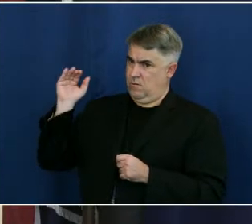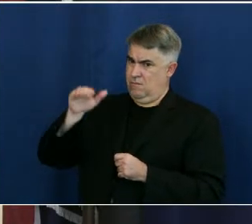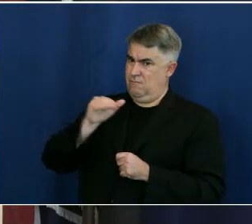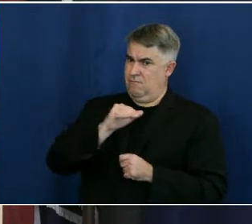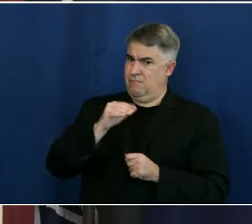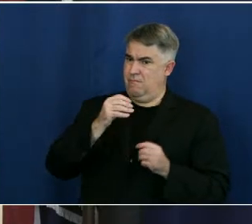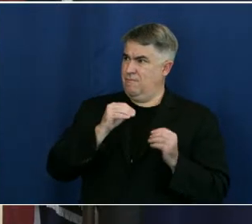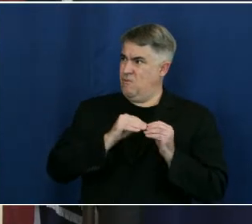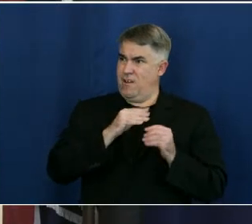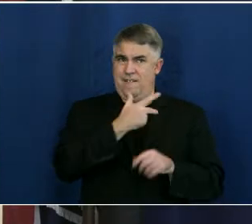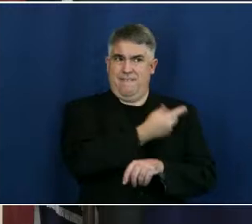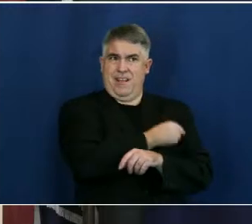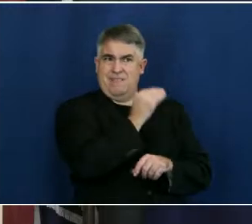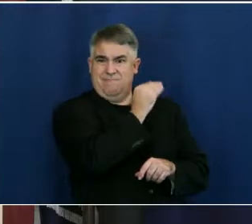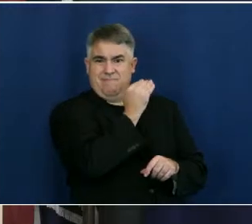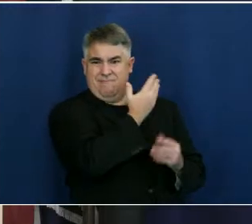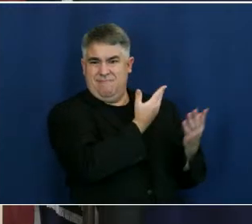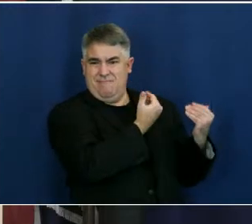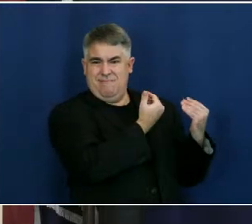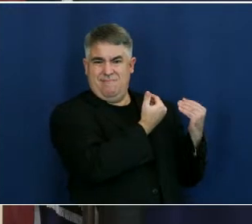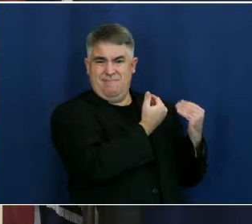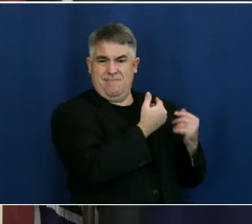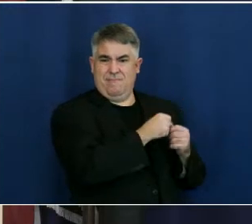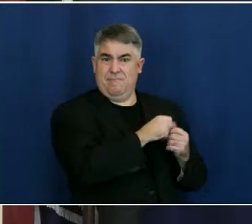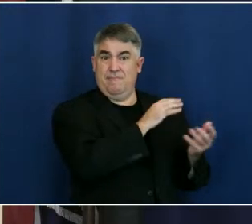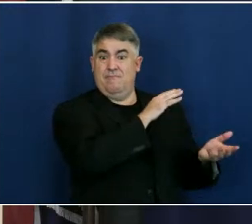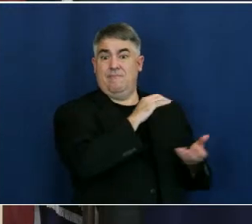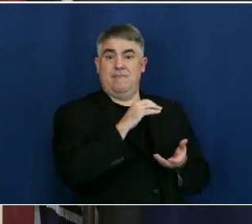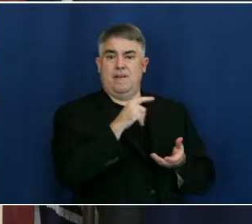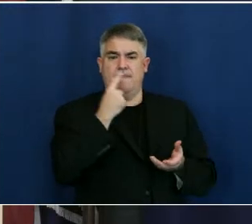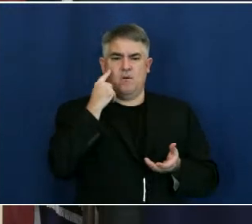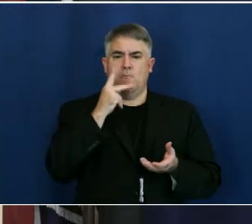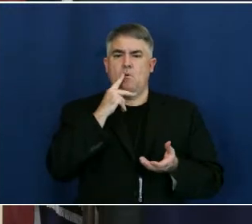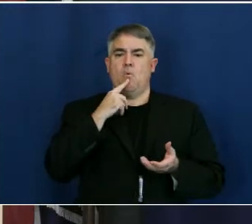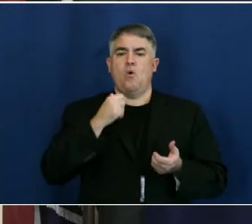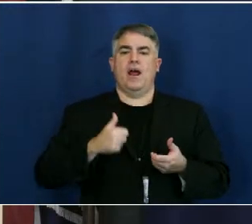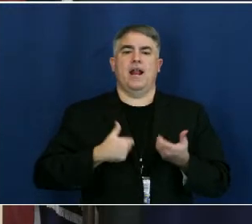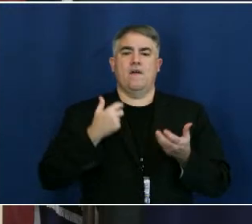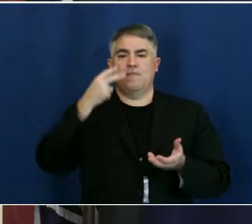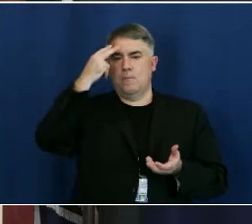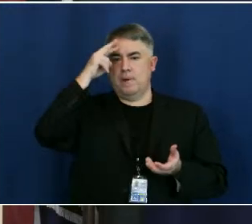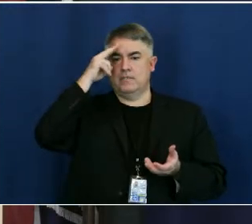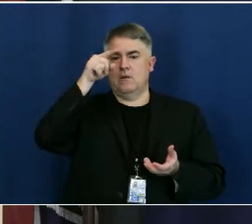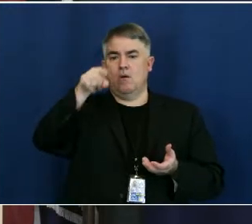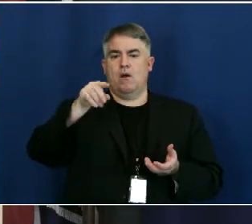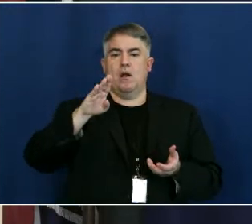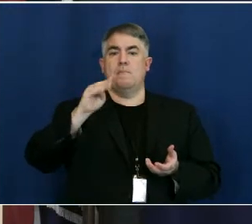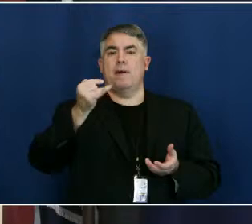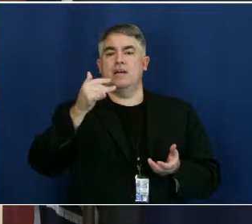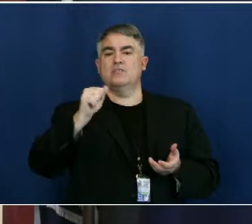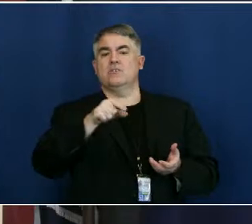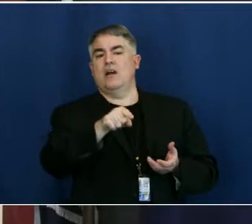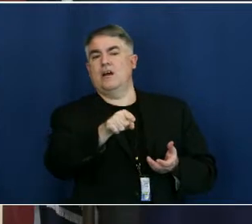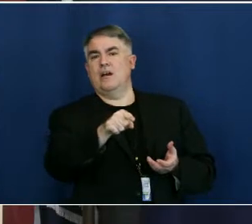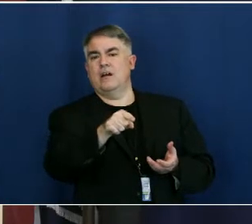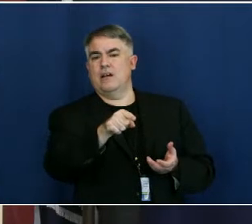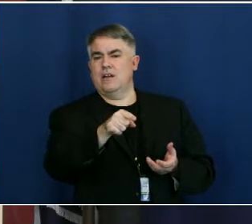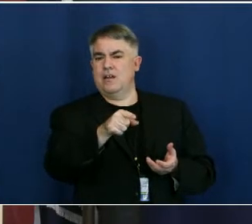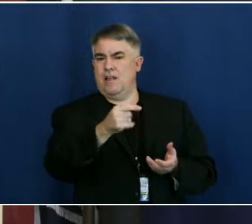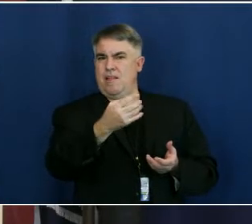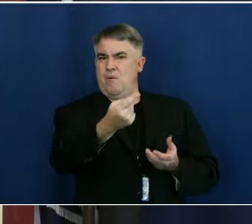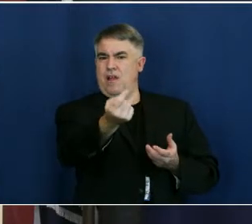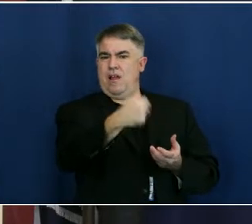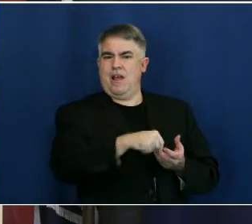and lawful residents that live in Baja or Mexico and that want to get vaccinated here? Well,